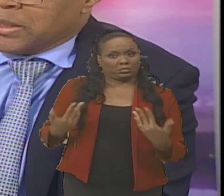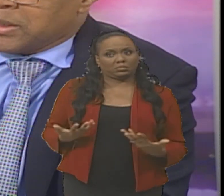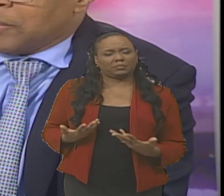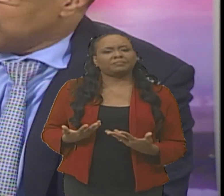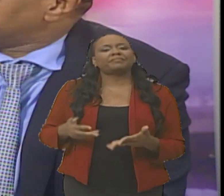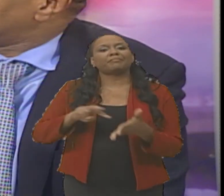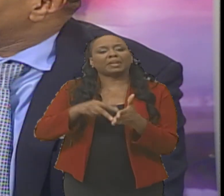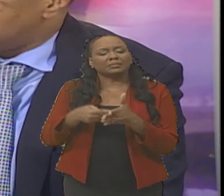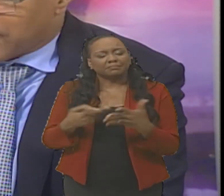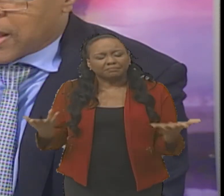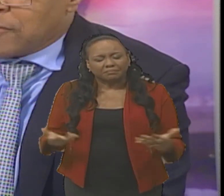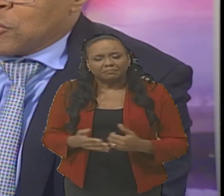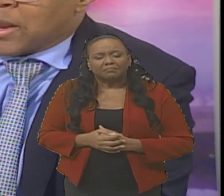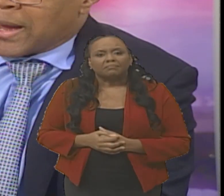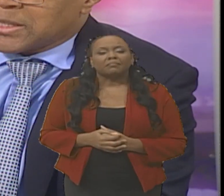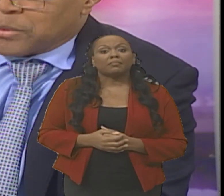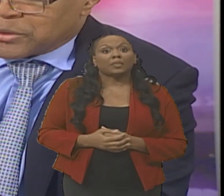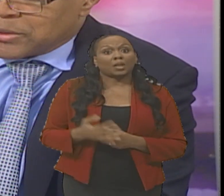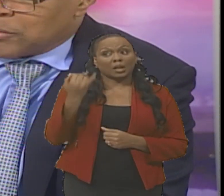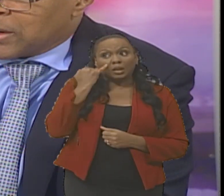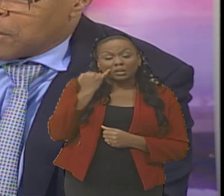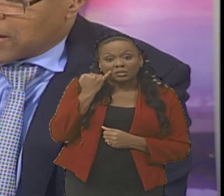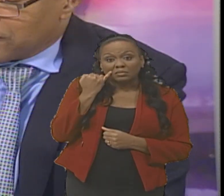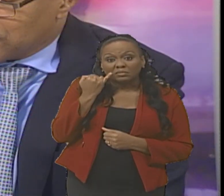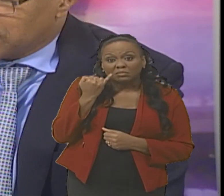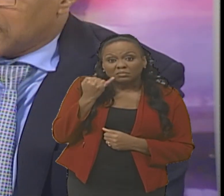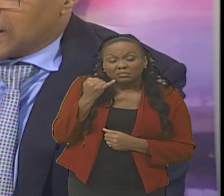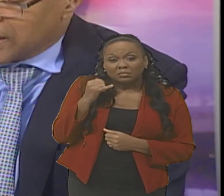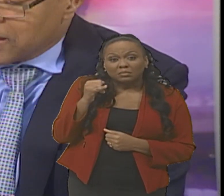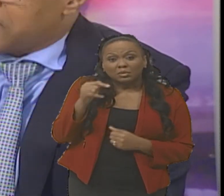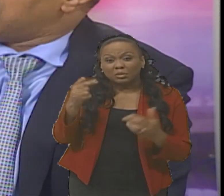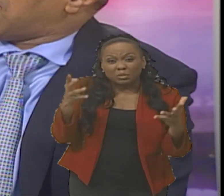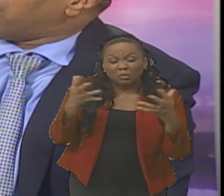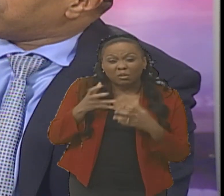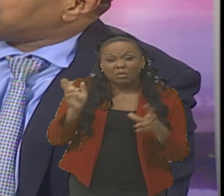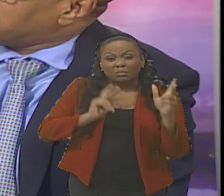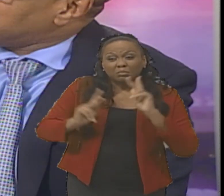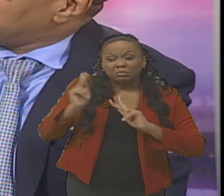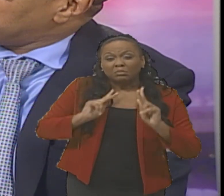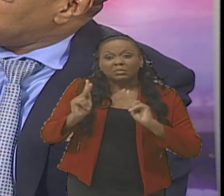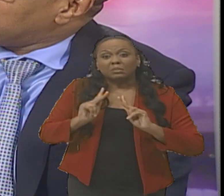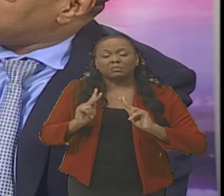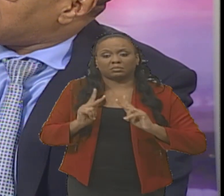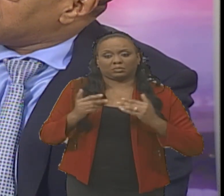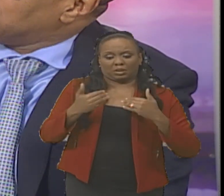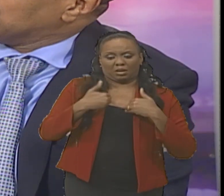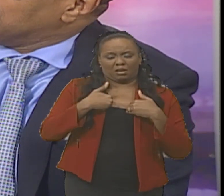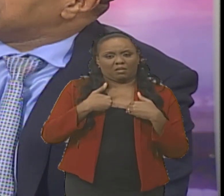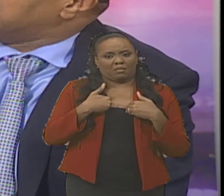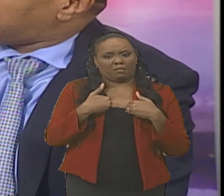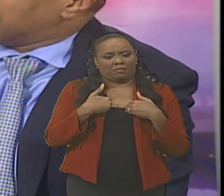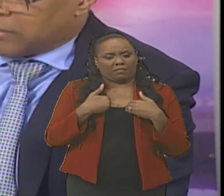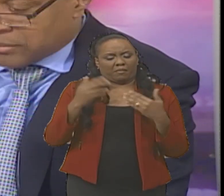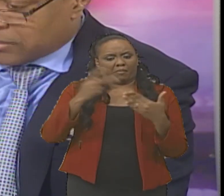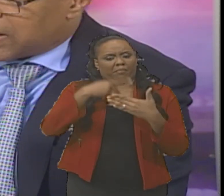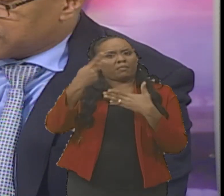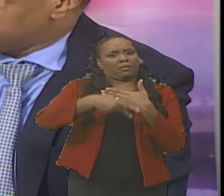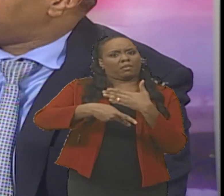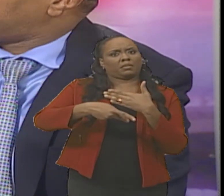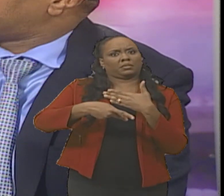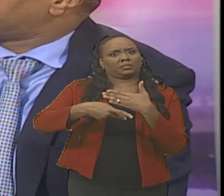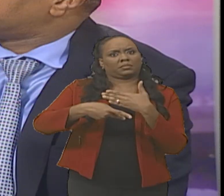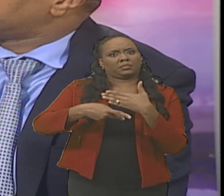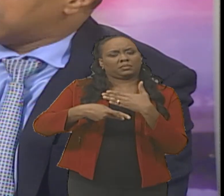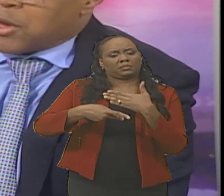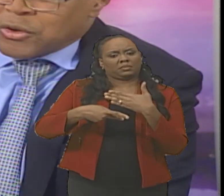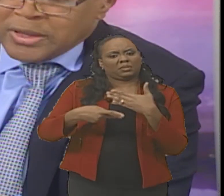Prime Minister pointed out, if you're going to ask persons to run a marathon, i.e. have an adjustment program that will be have some